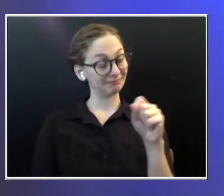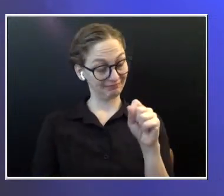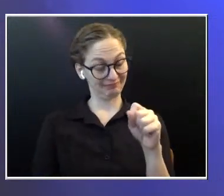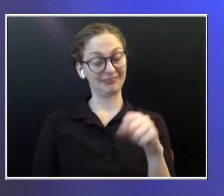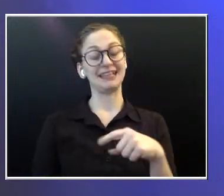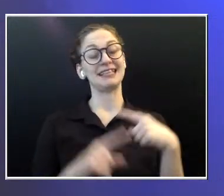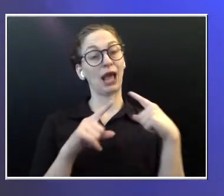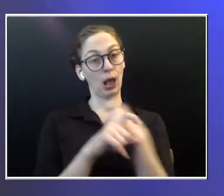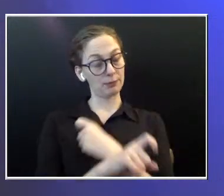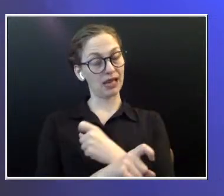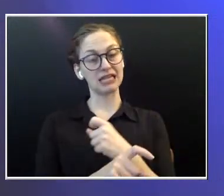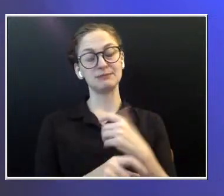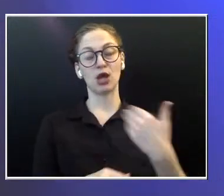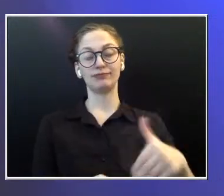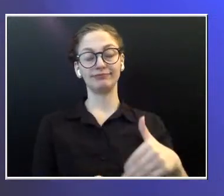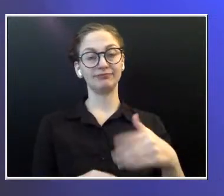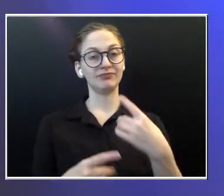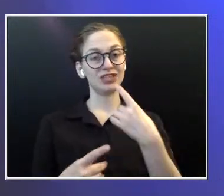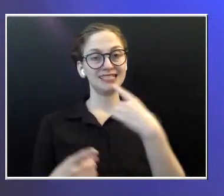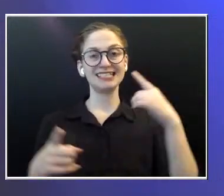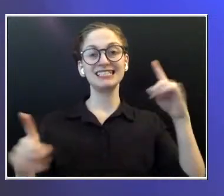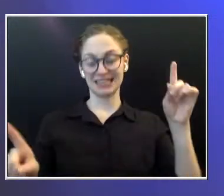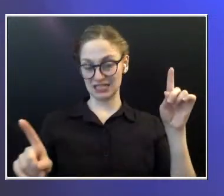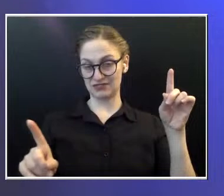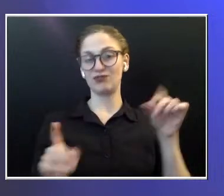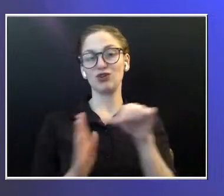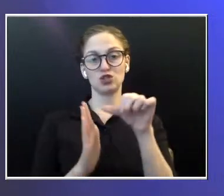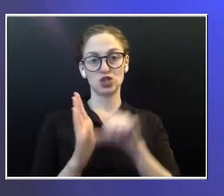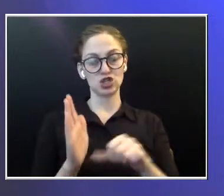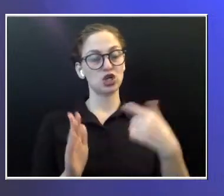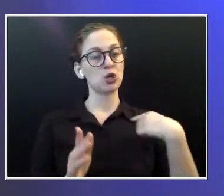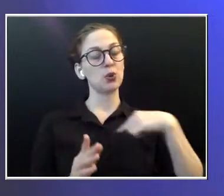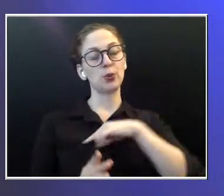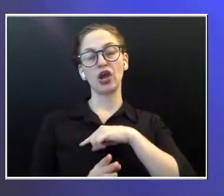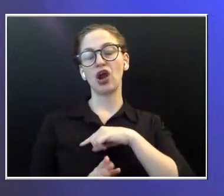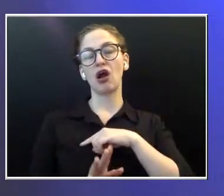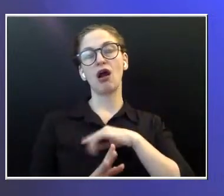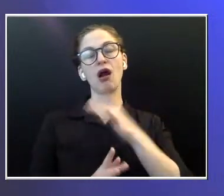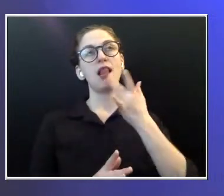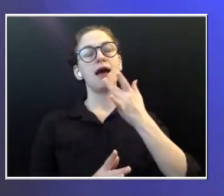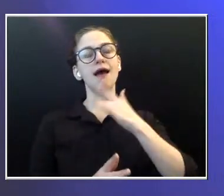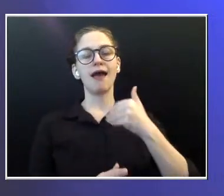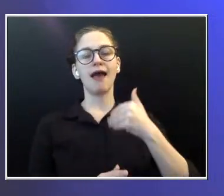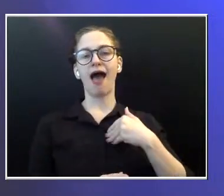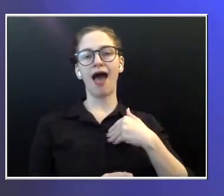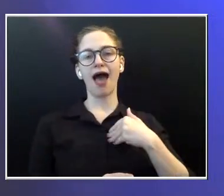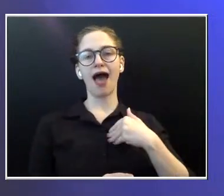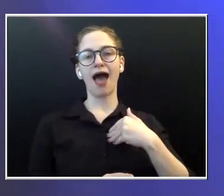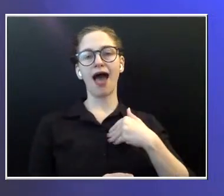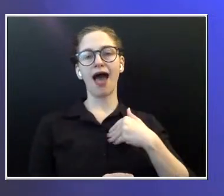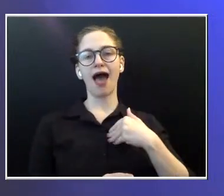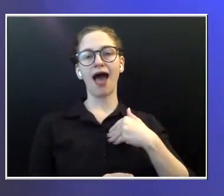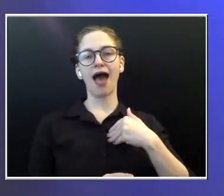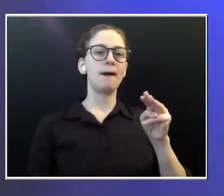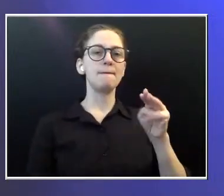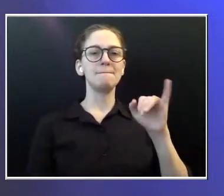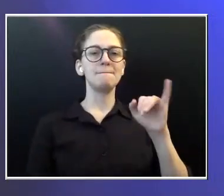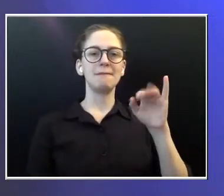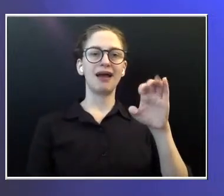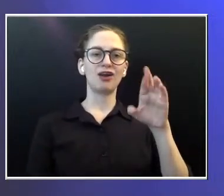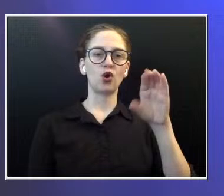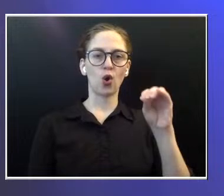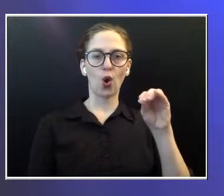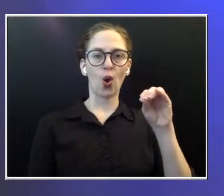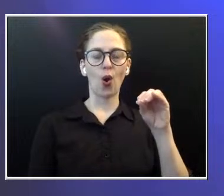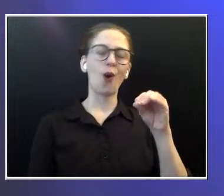trained microvascular plastic surgeons here at the University of Kansas that can offer this type of surgery. You described it very simply, and that's kind of one of the ways